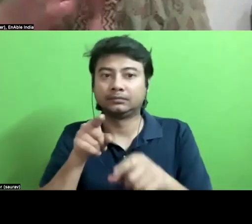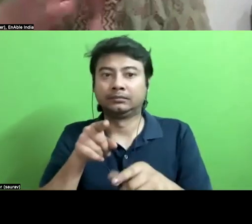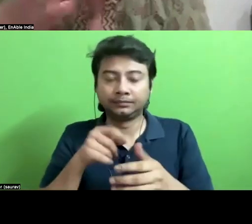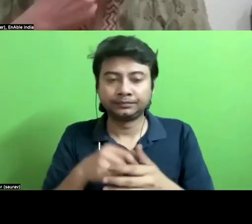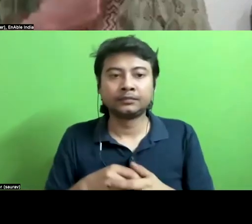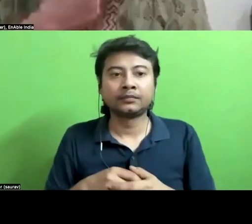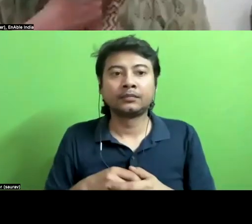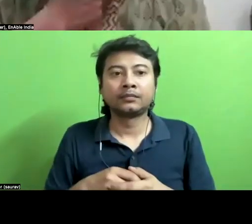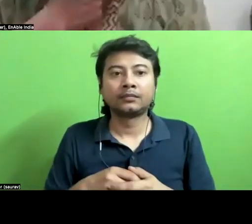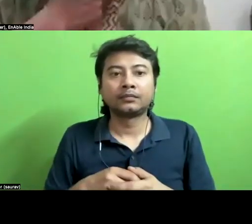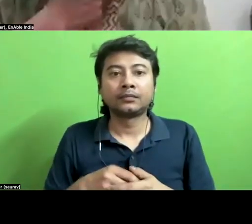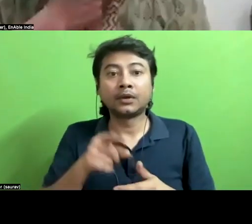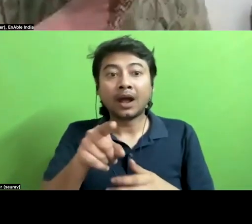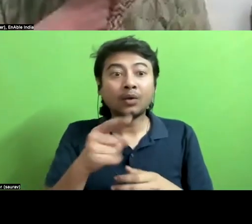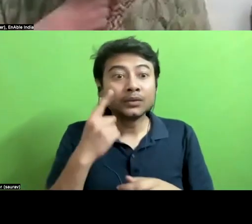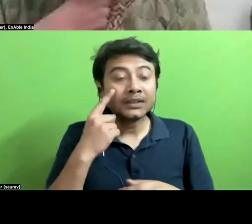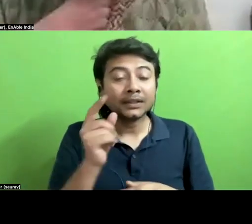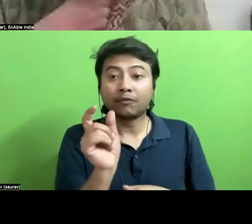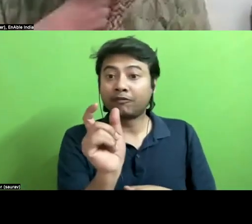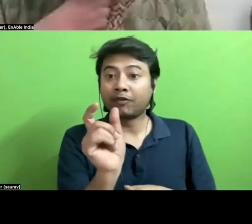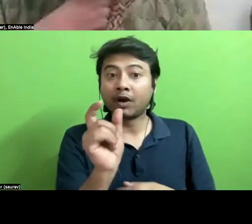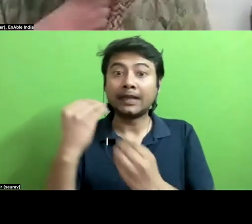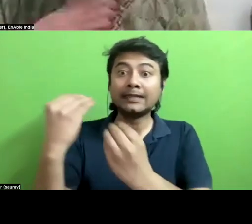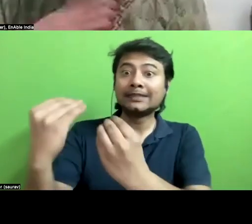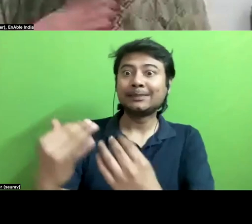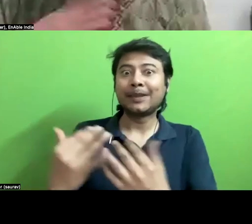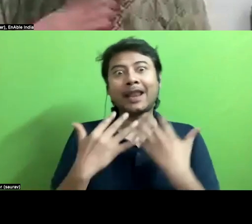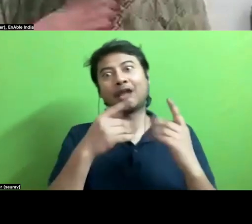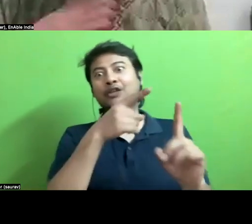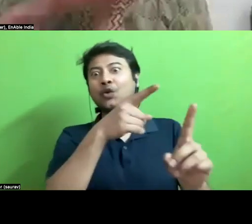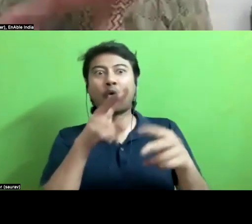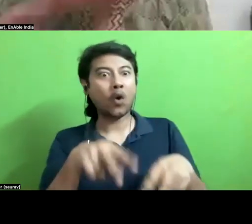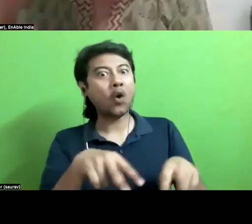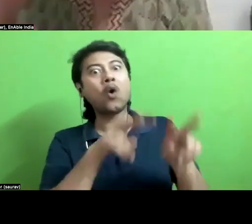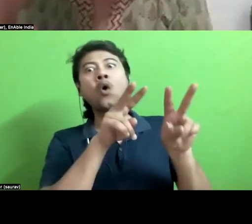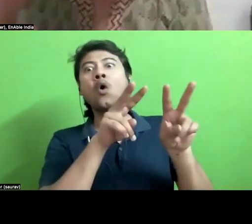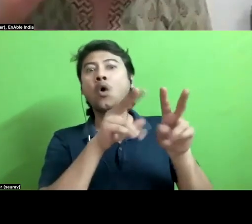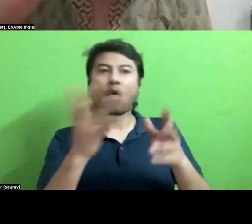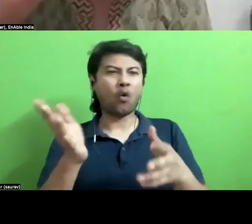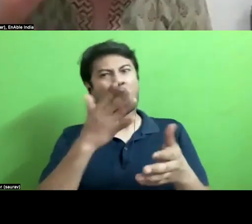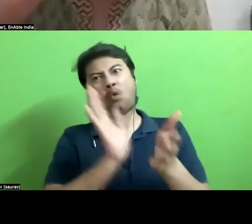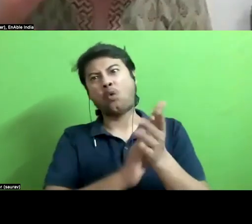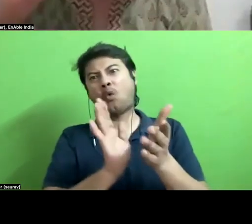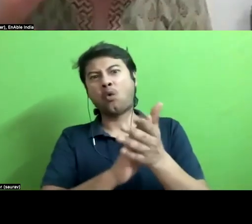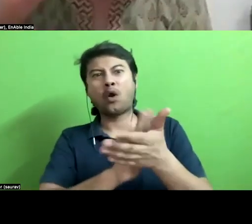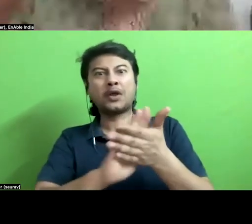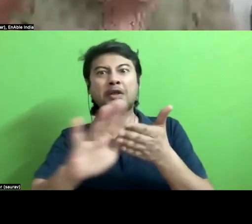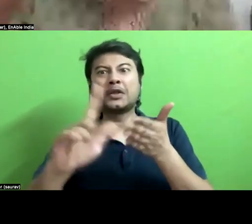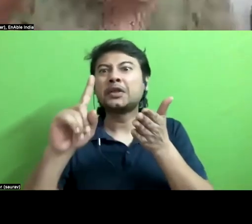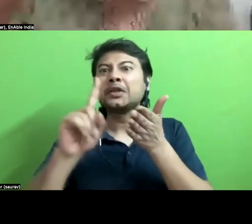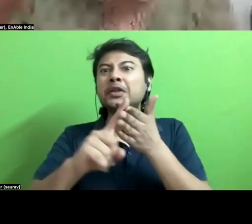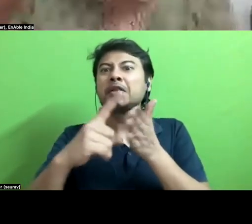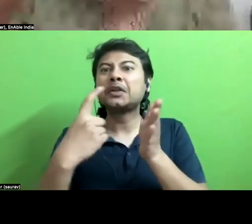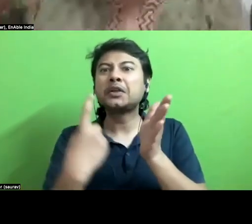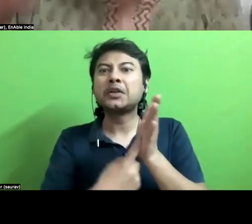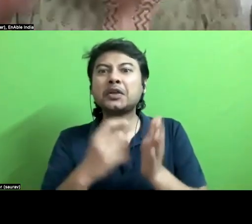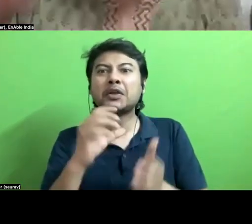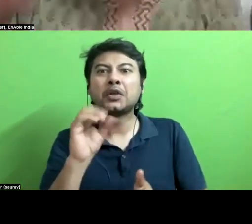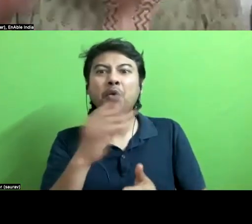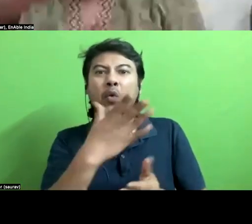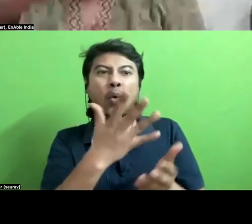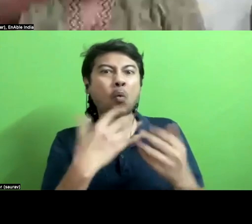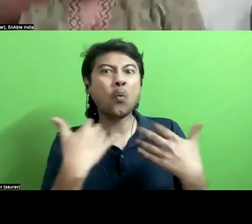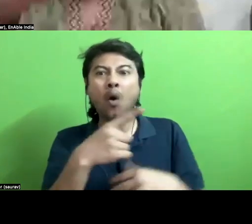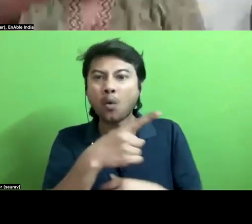like inspiration, hero, specially abled are used, it actually strengthens these old